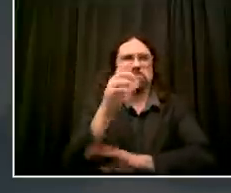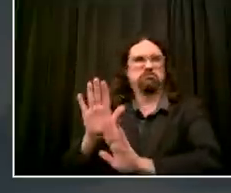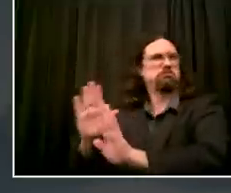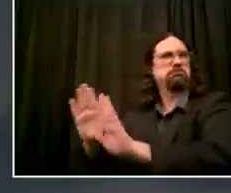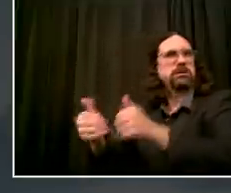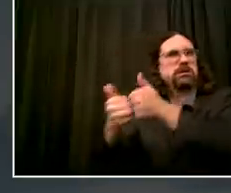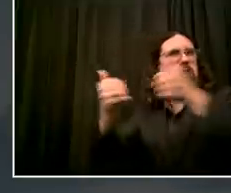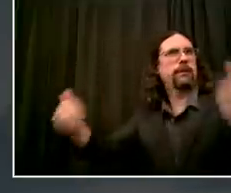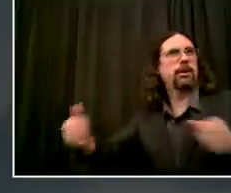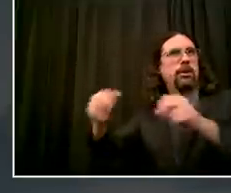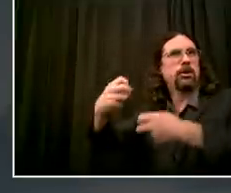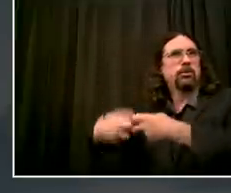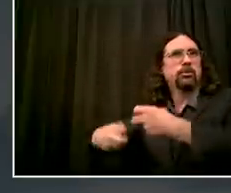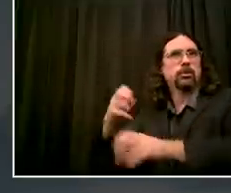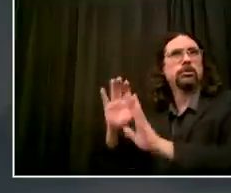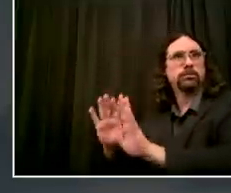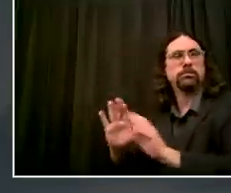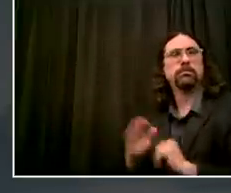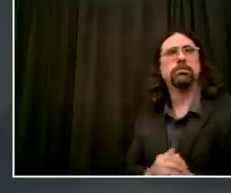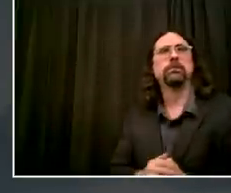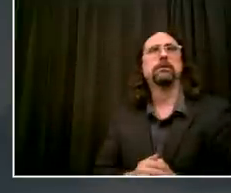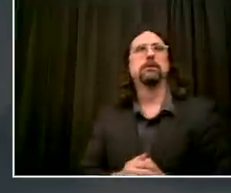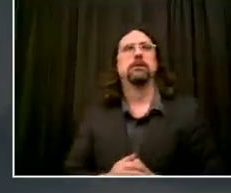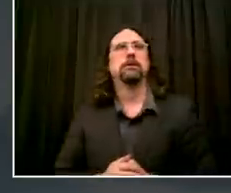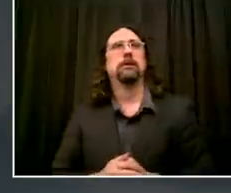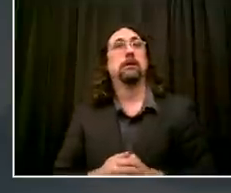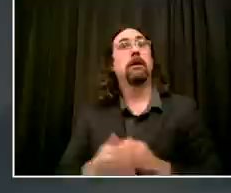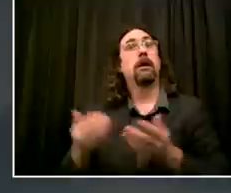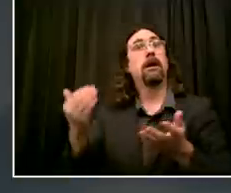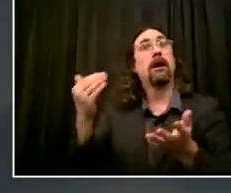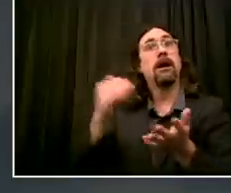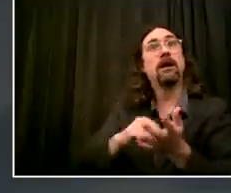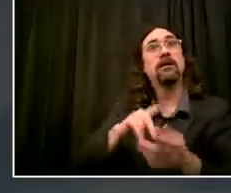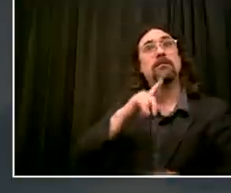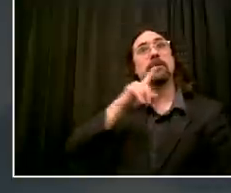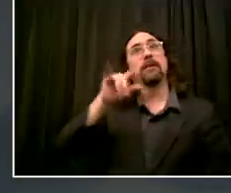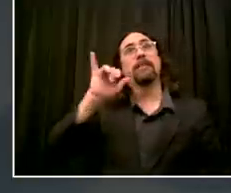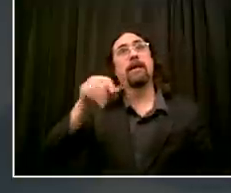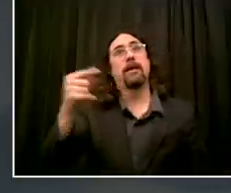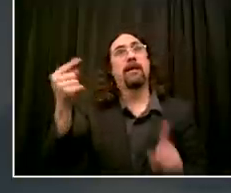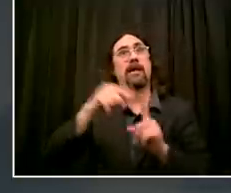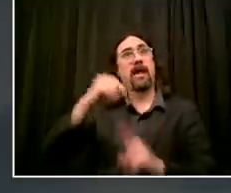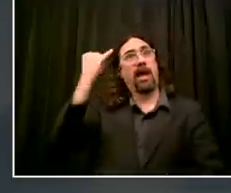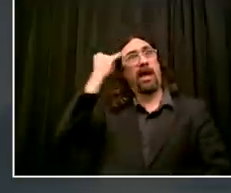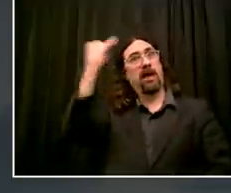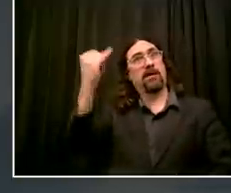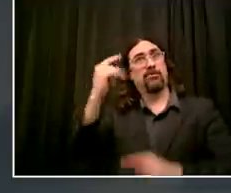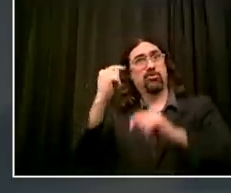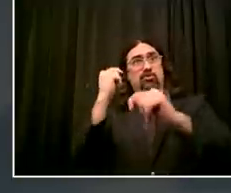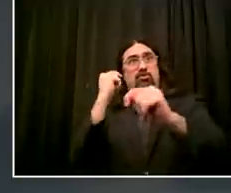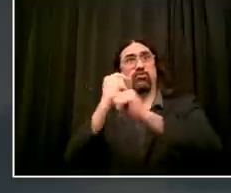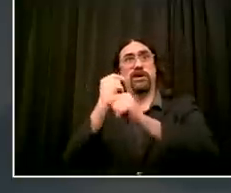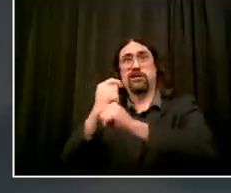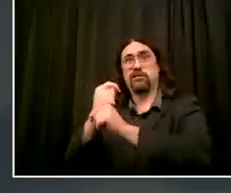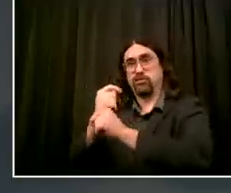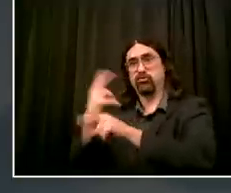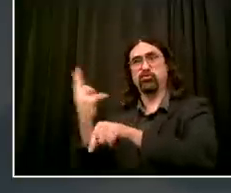not rare. The U-Haul truck aspect is more of an aberration. And we also see a lot of people